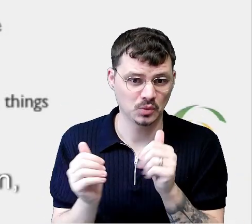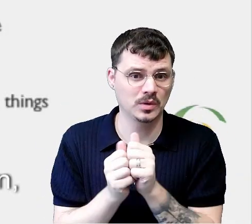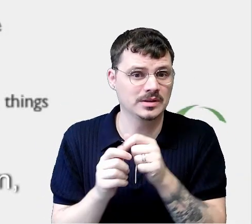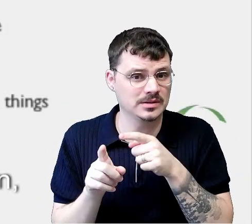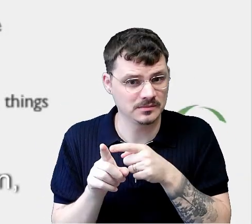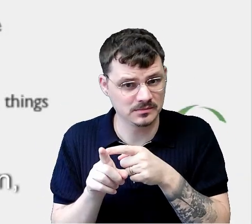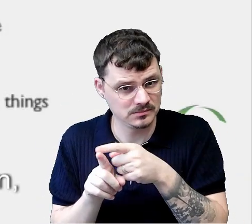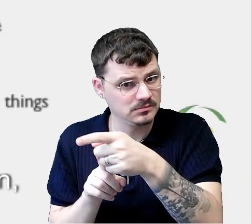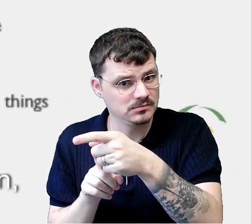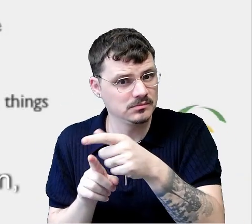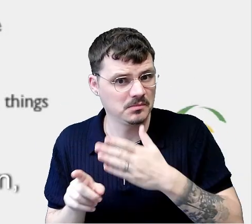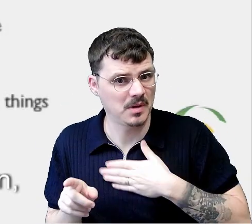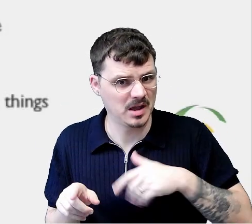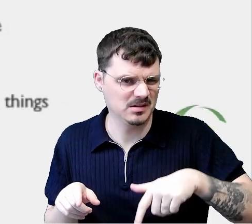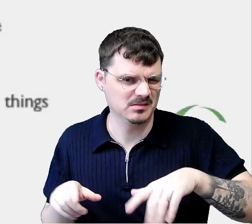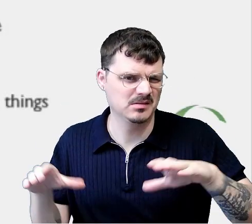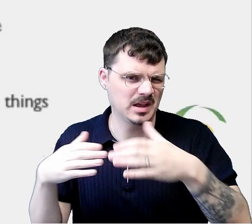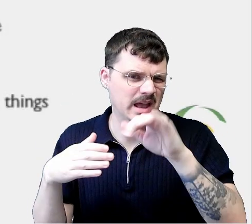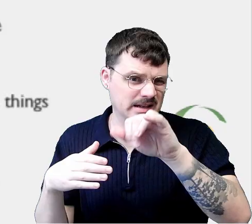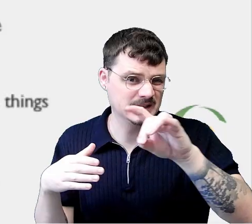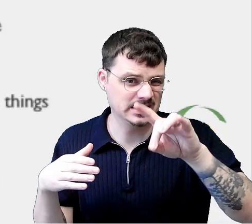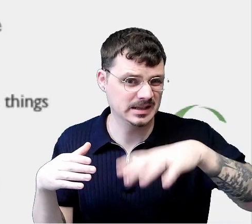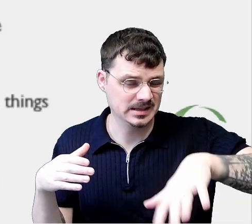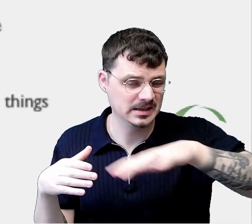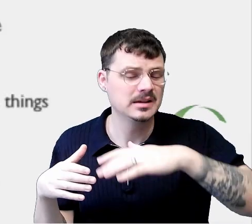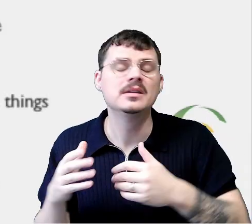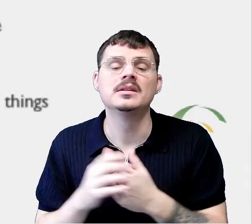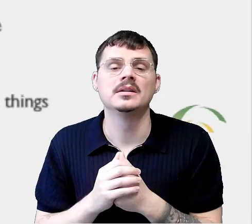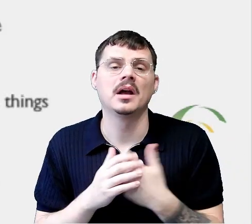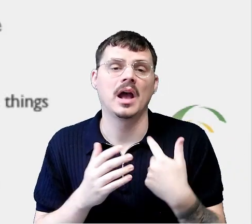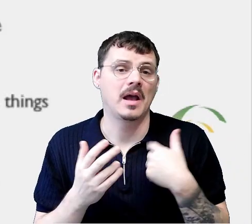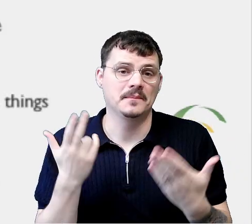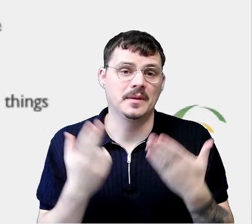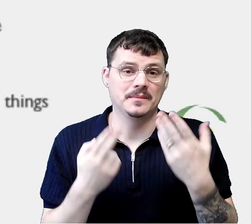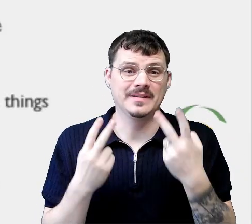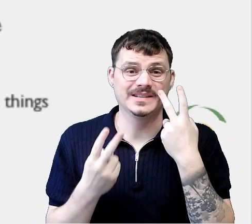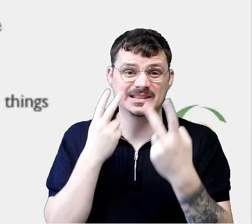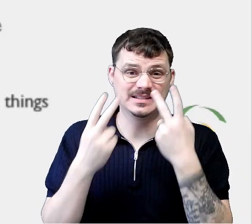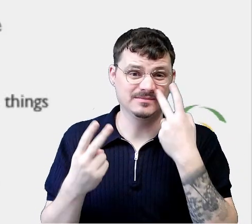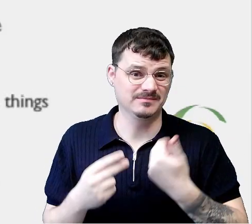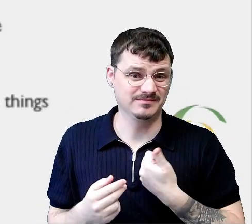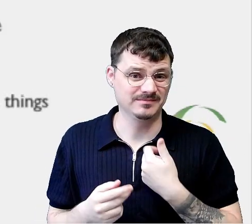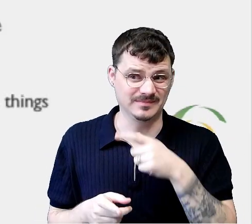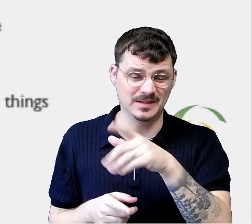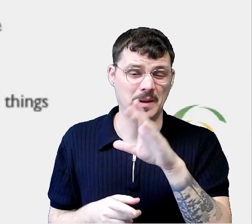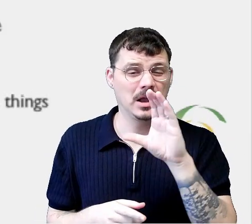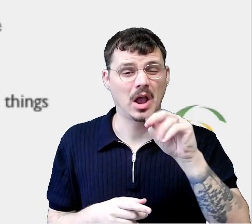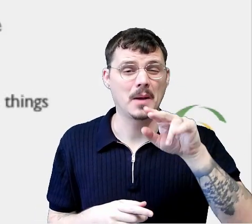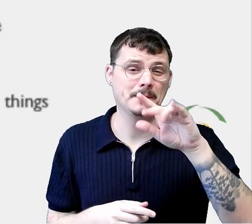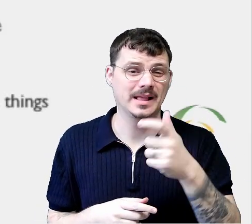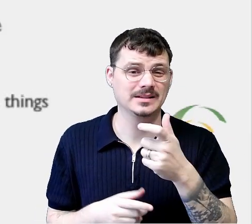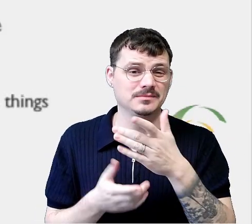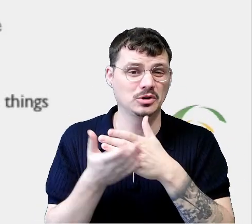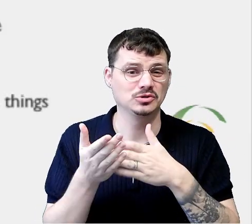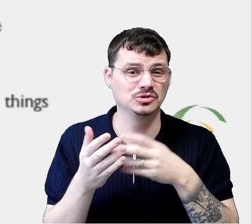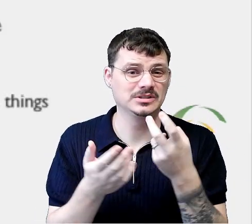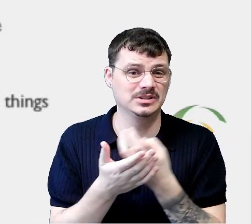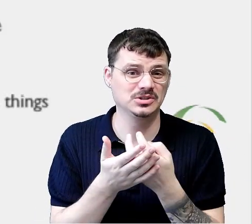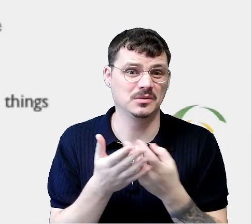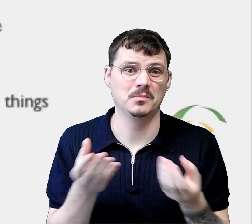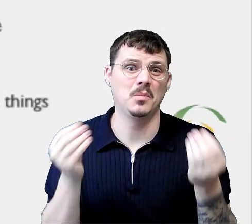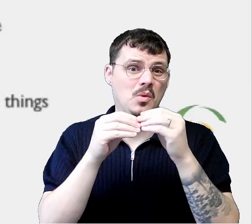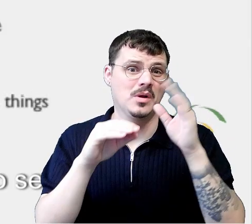specialty in the people I specialize in, I've probably seen more partial complex seizures